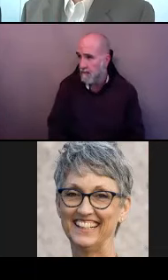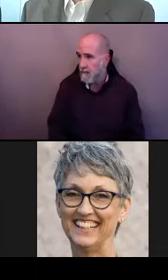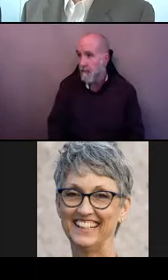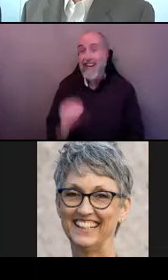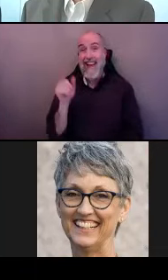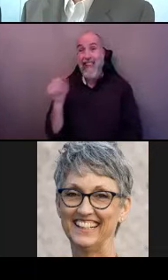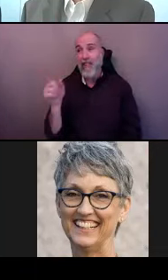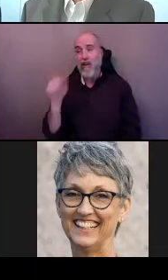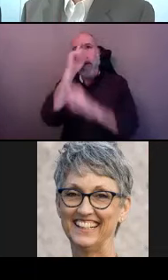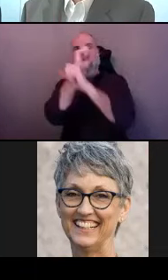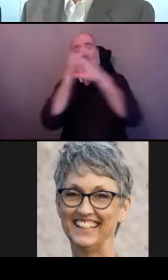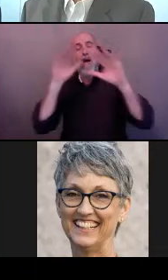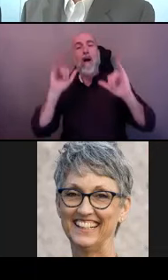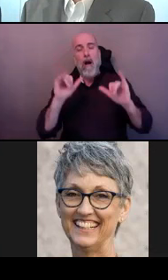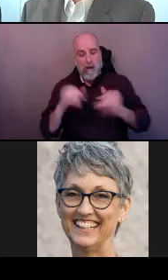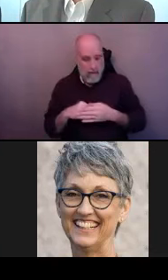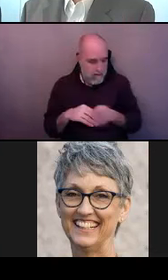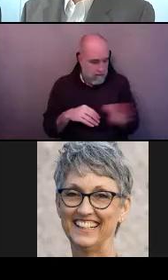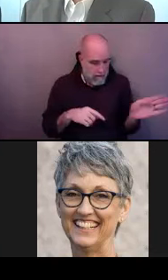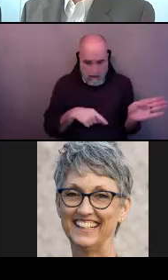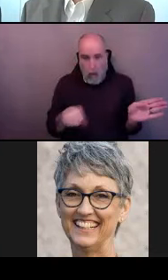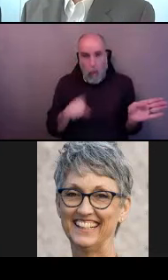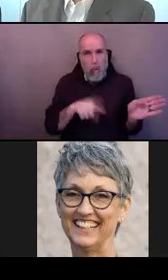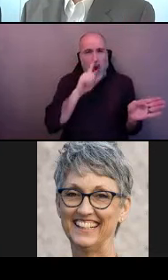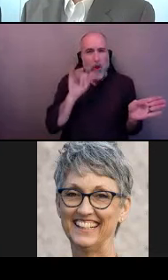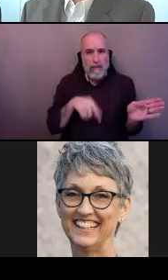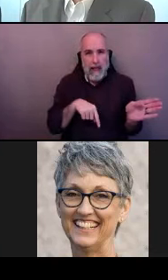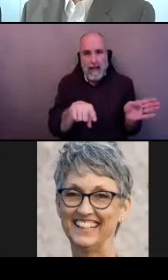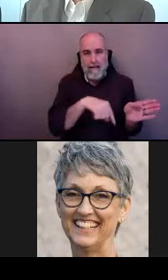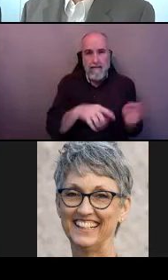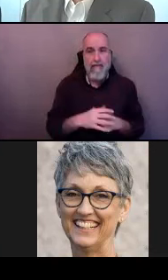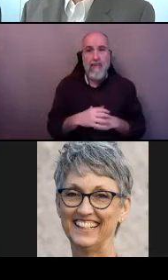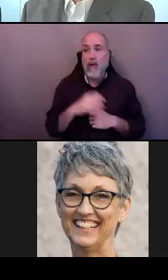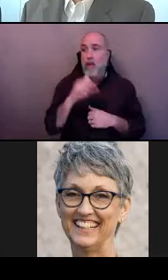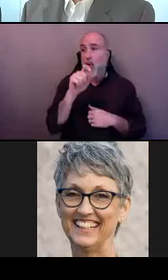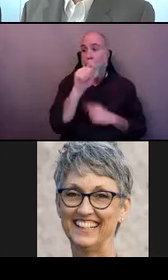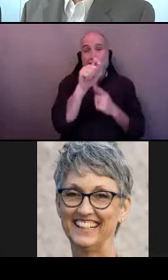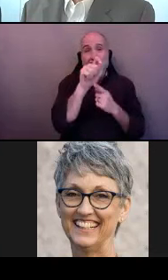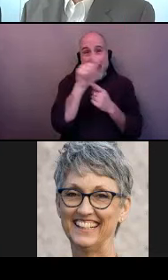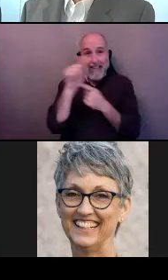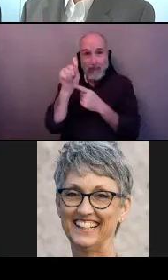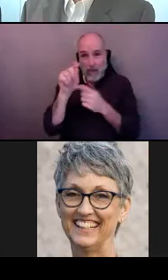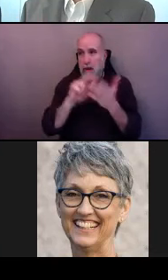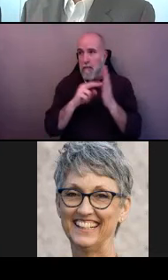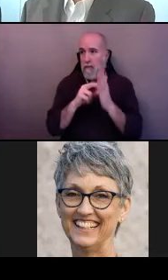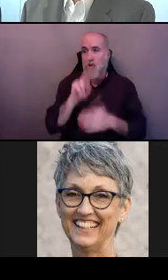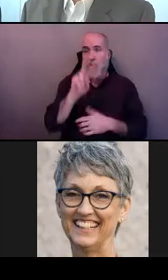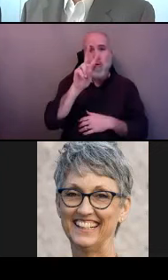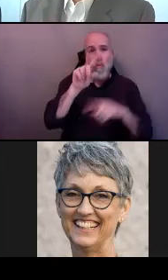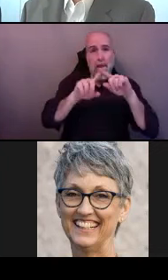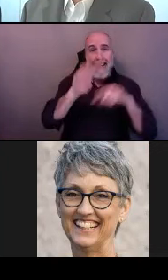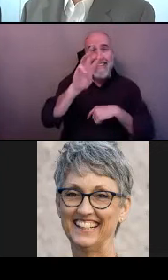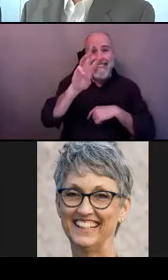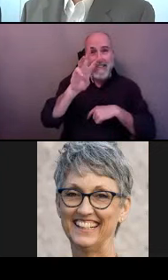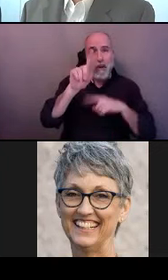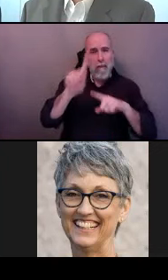this gives you a visual of kind of what that looks like. So the dashed lines show the 2x6 blocking that needs